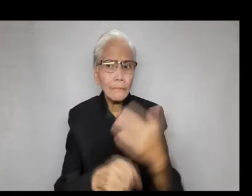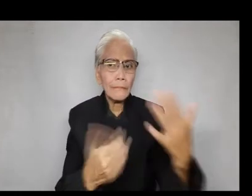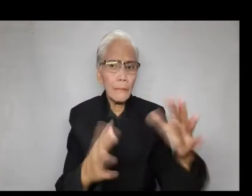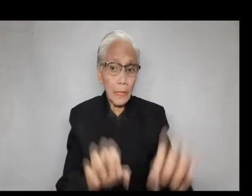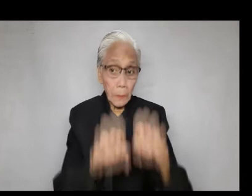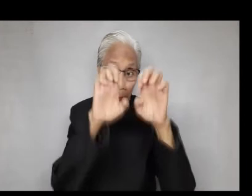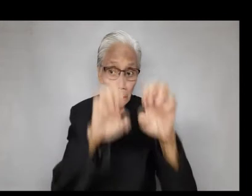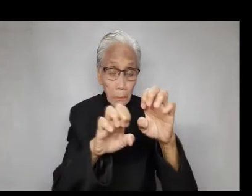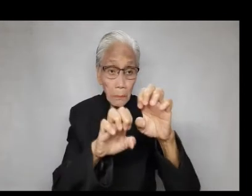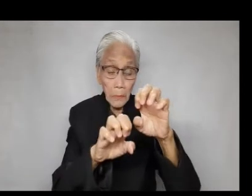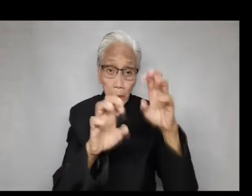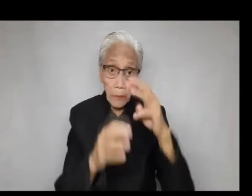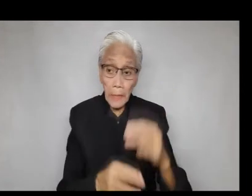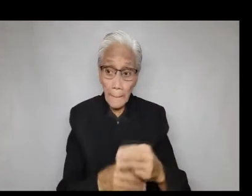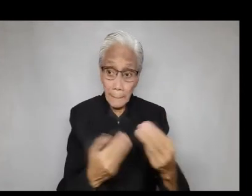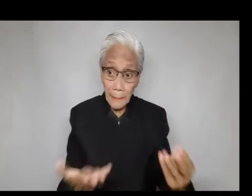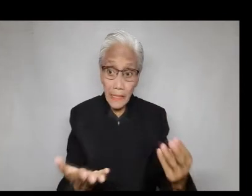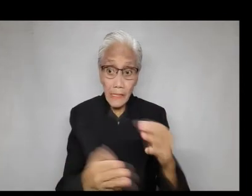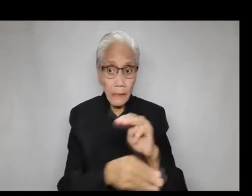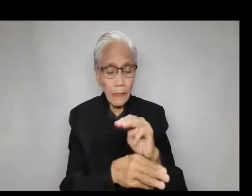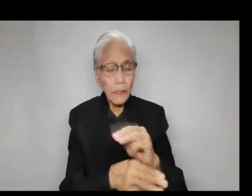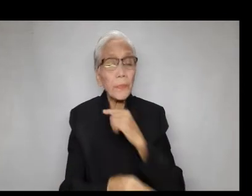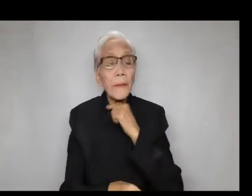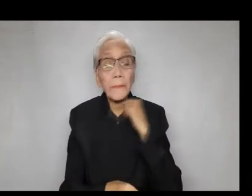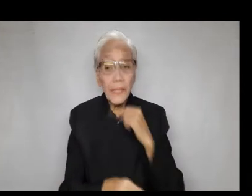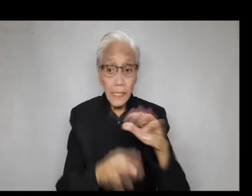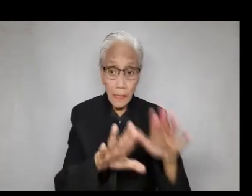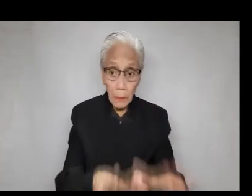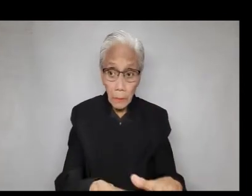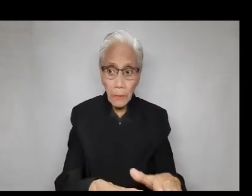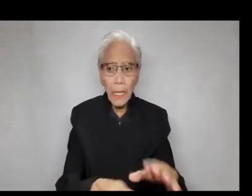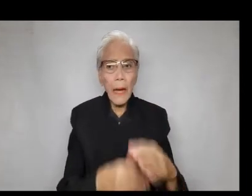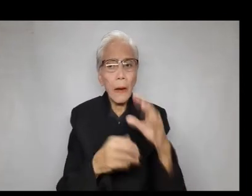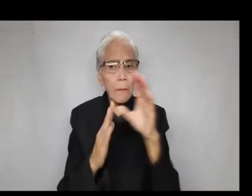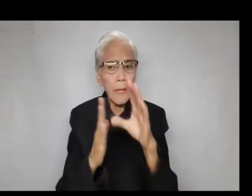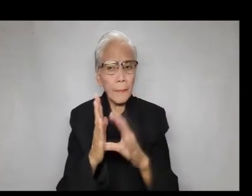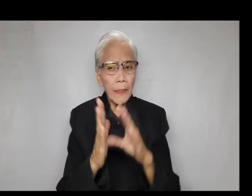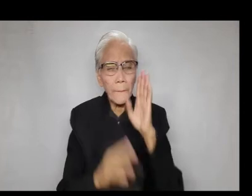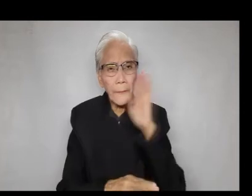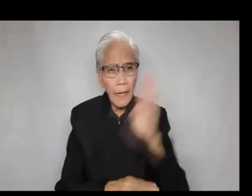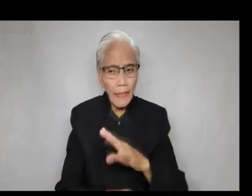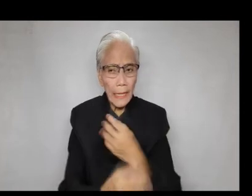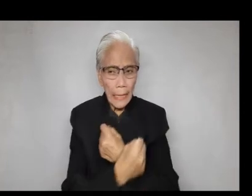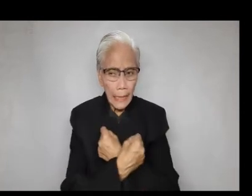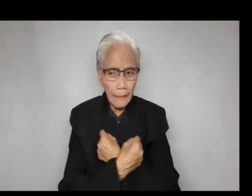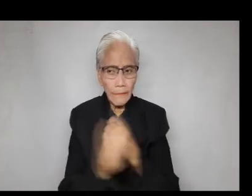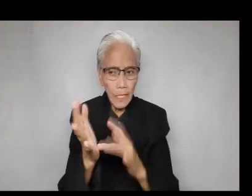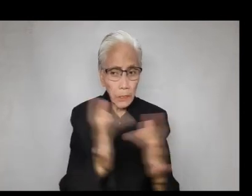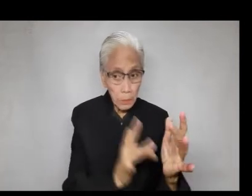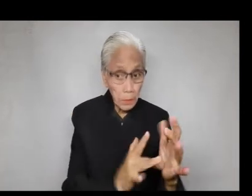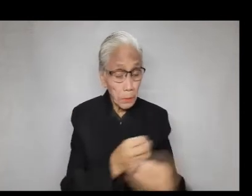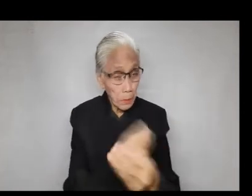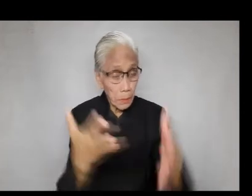the institution of the ministerial priesthood, and the commandment of brotherly love that Jesus gave